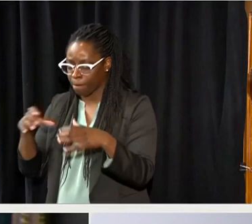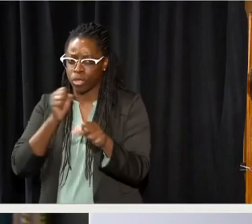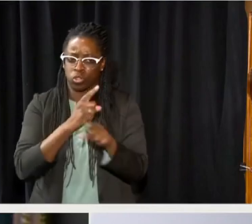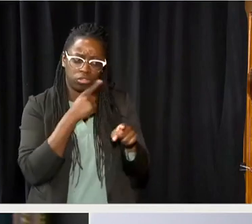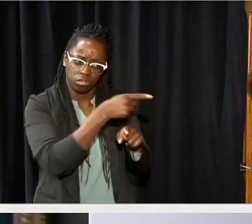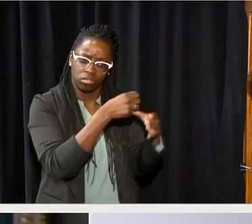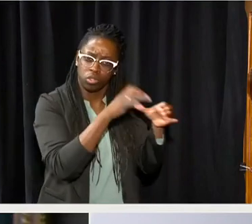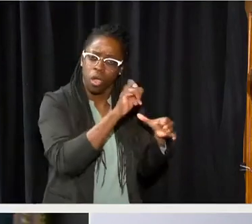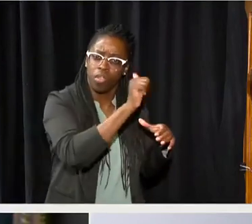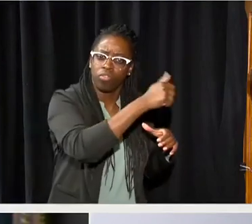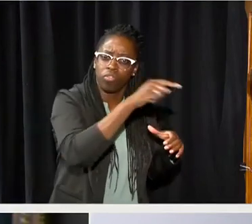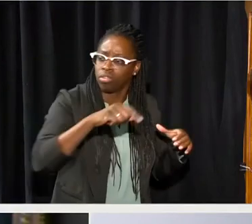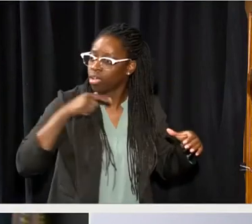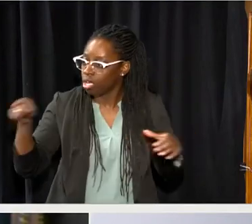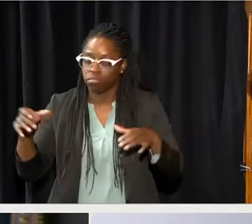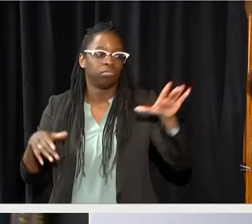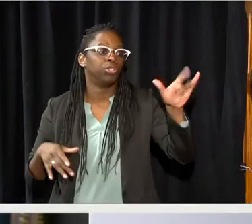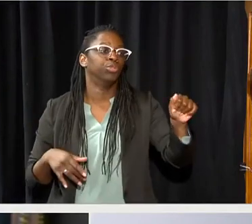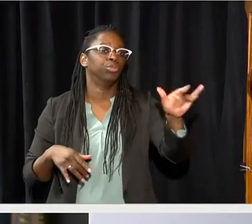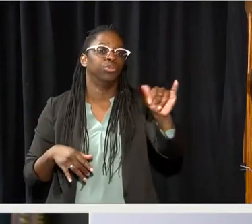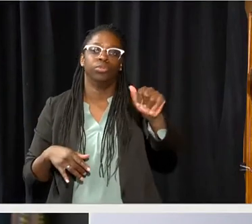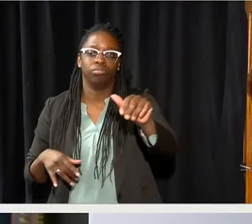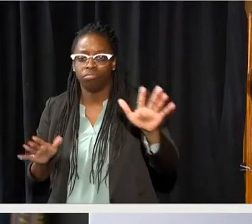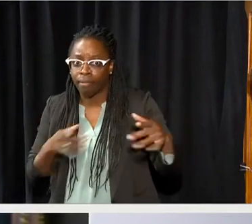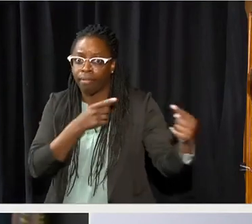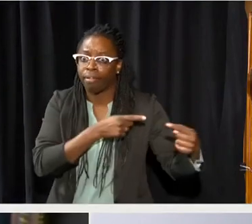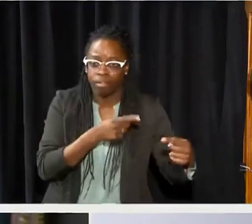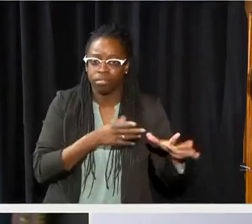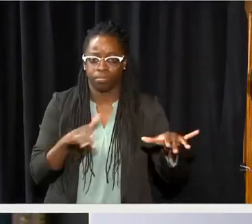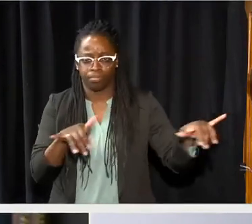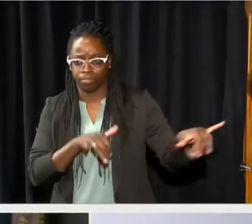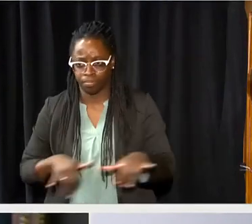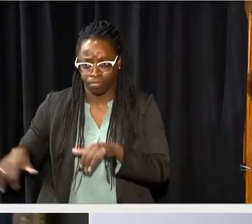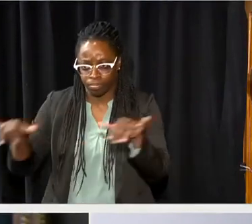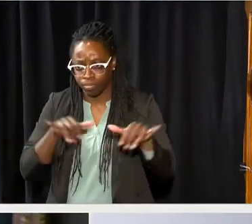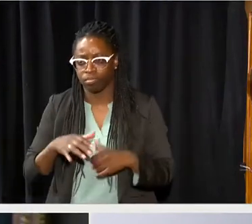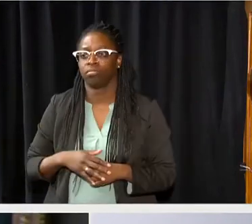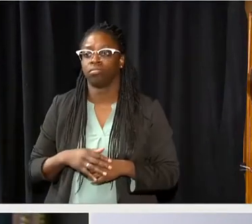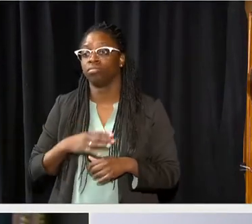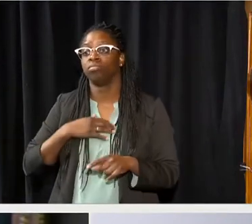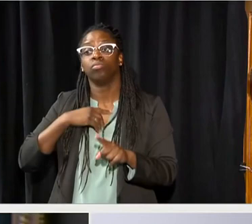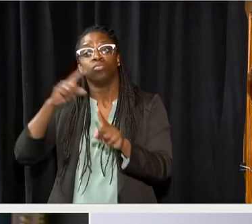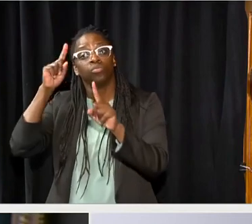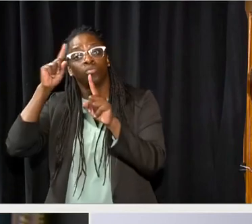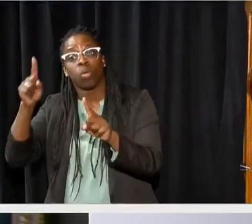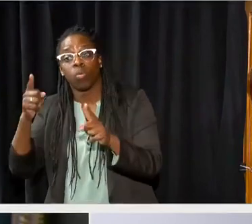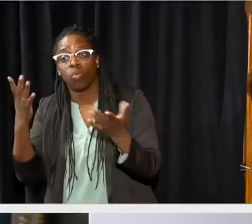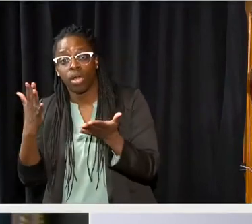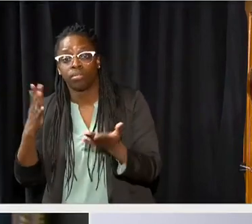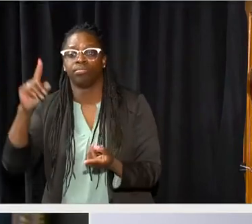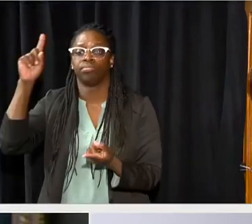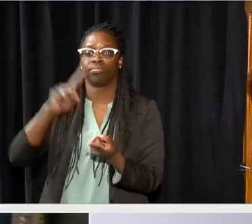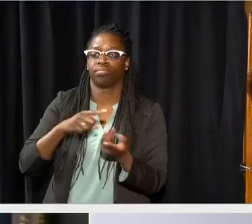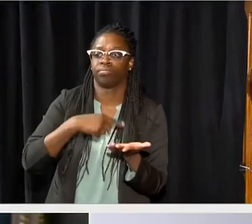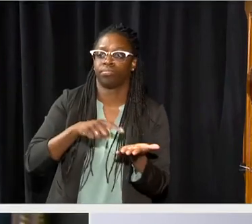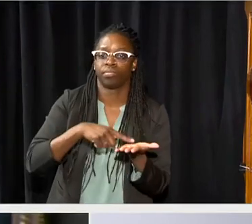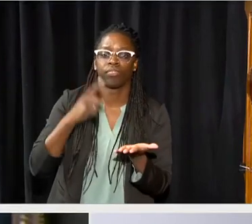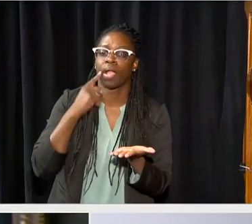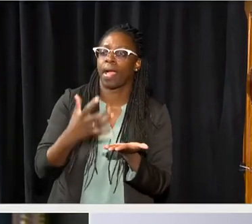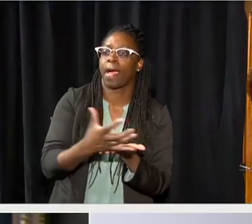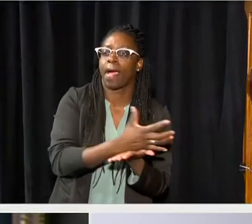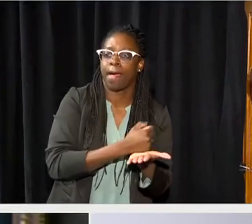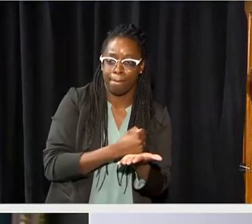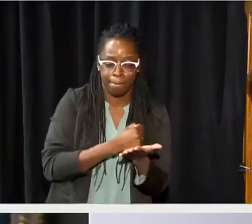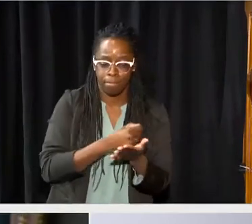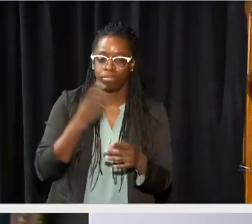permanent reduced fare for low-income T riders and continue affordable options at regional transit authorities.